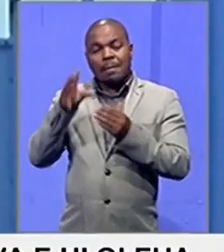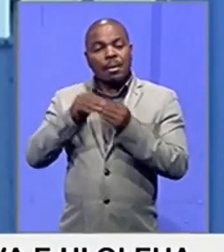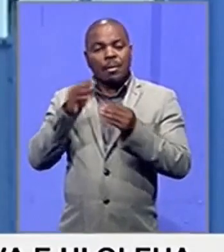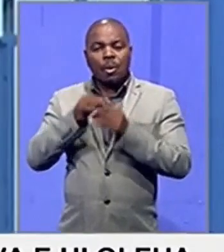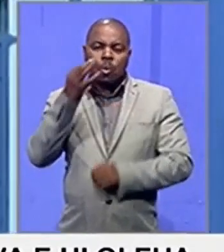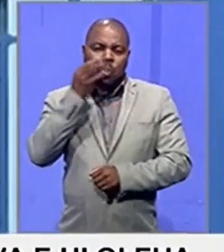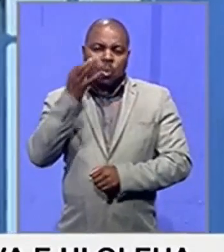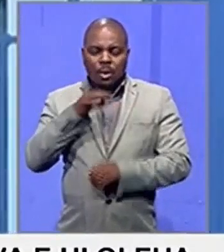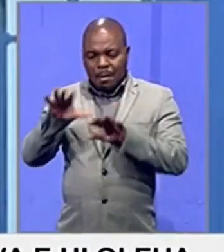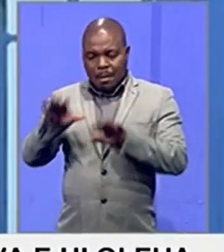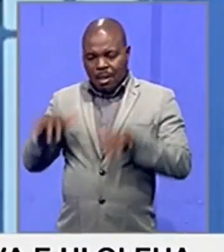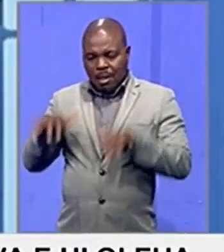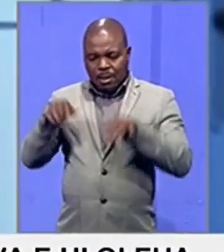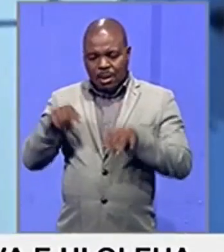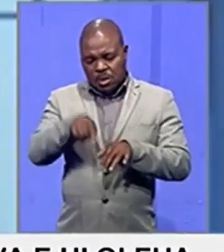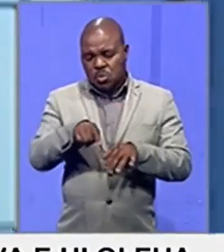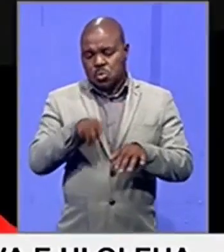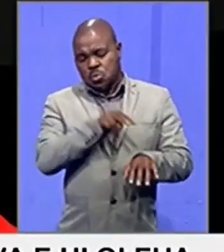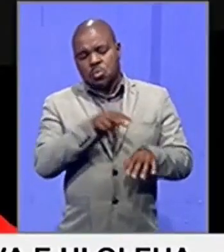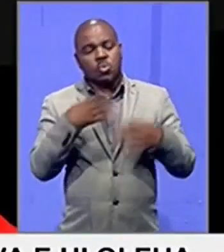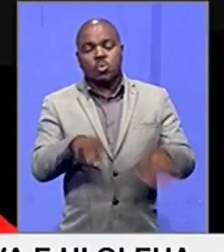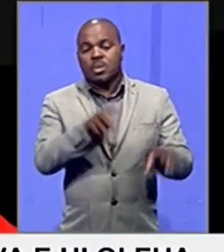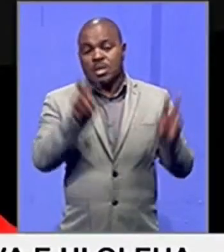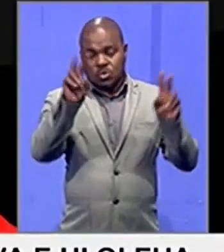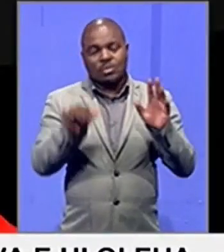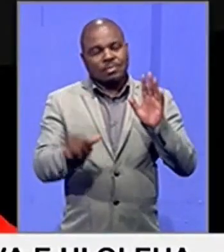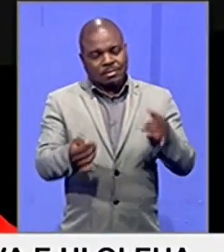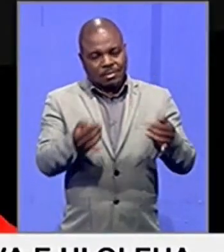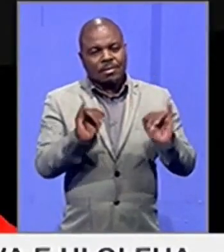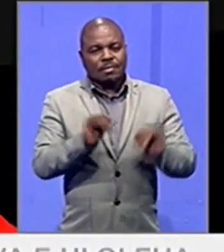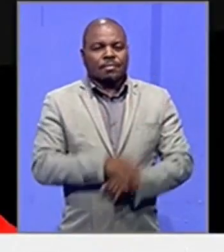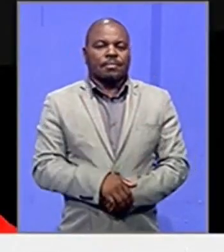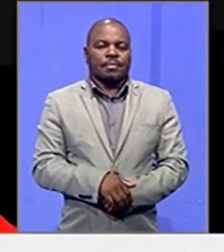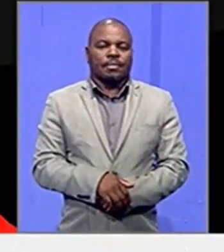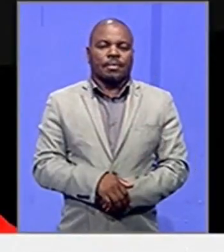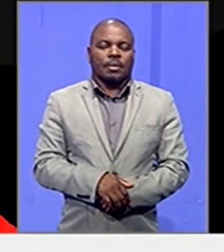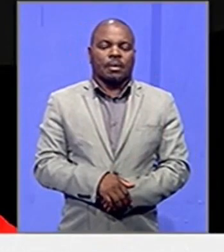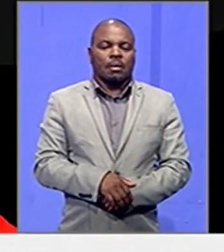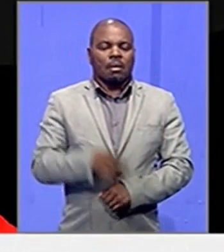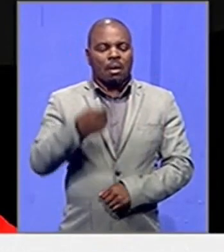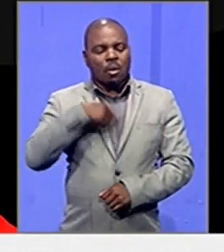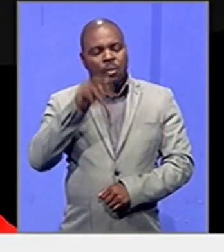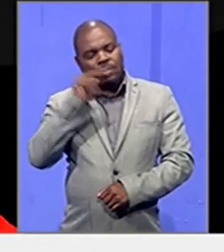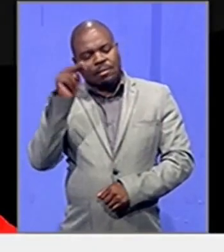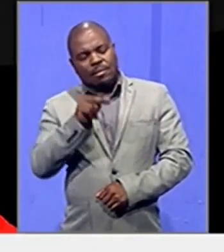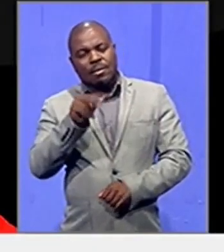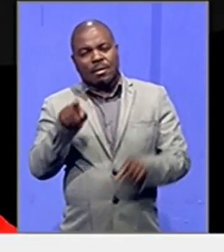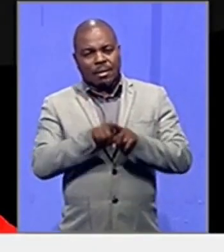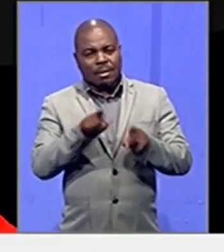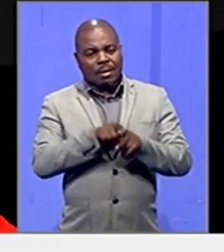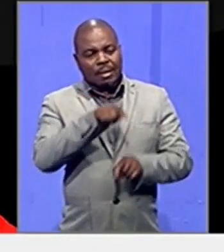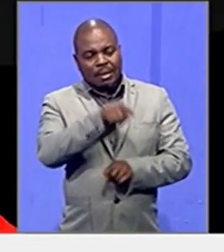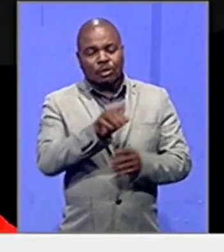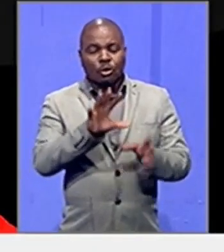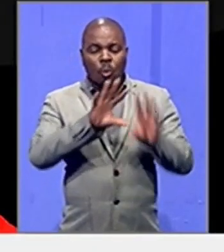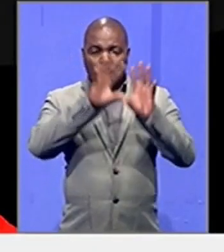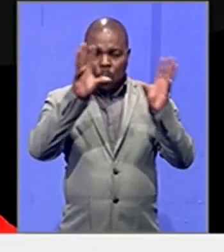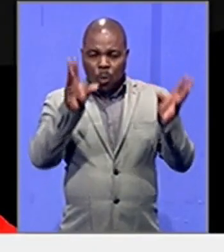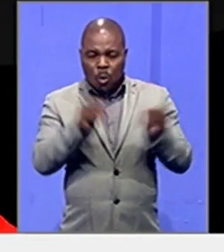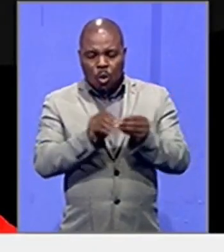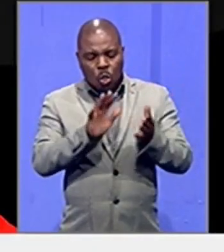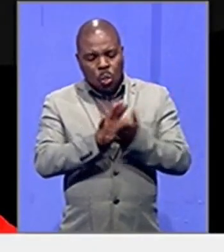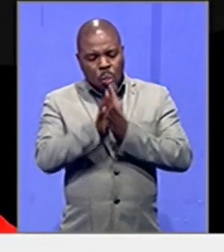parlamente e nka taba ena e le ya bohlokwa. In our view, this represents a culmination of the rot that seems to have